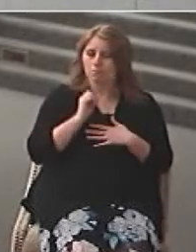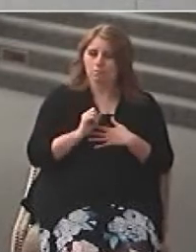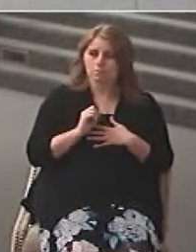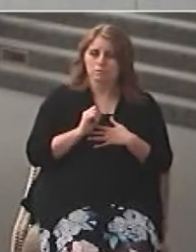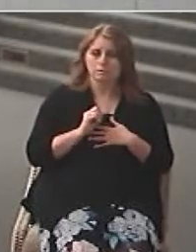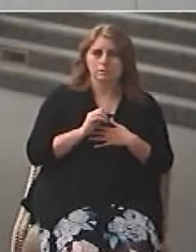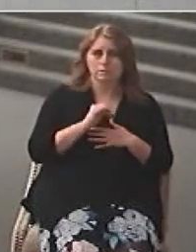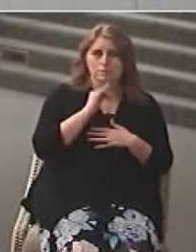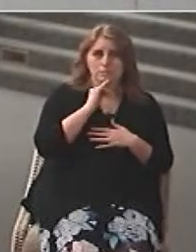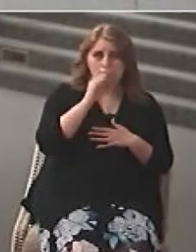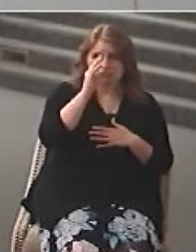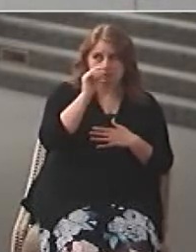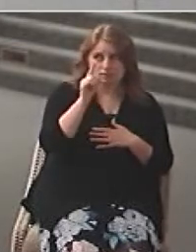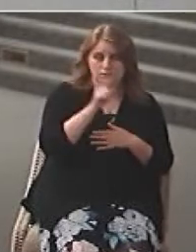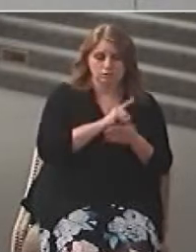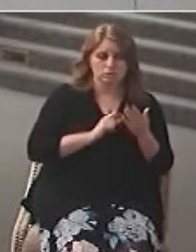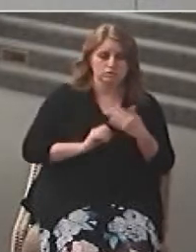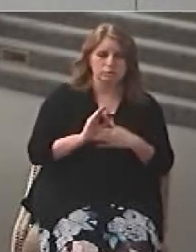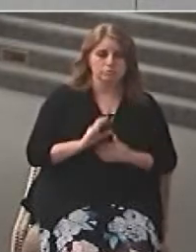Is He Lord of your life?